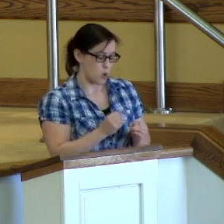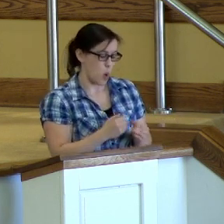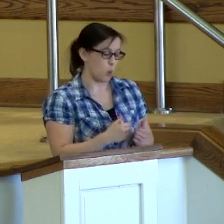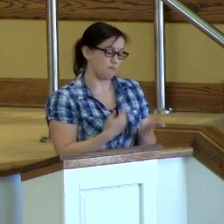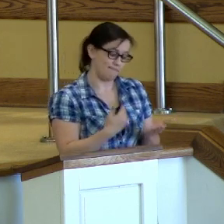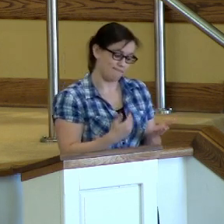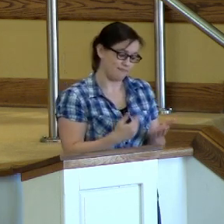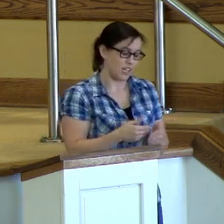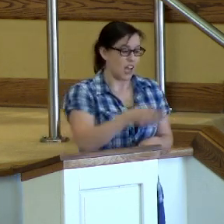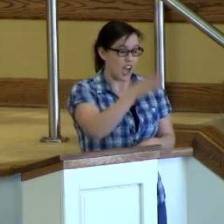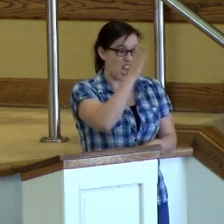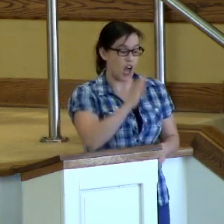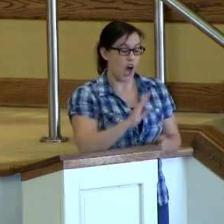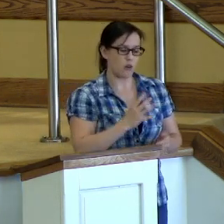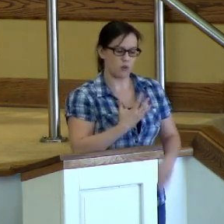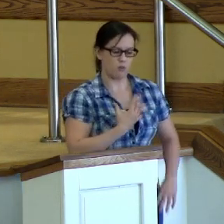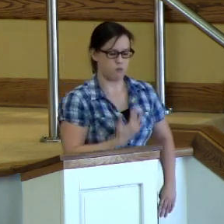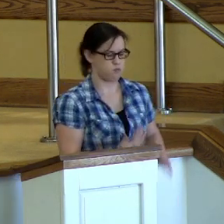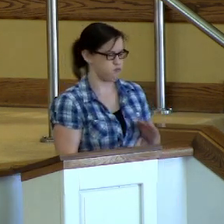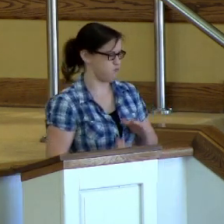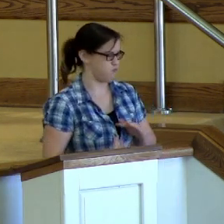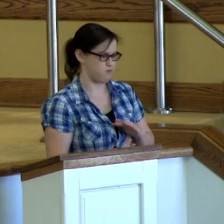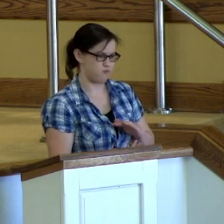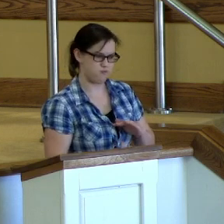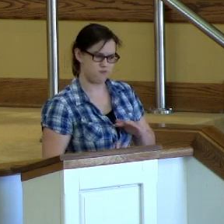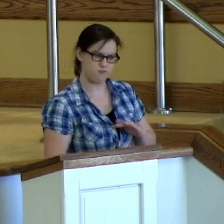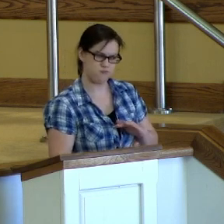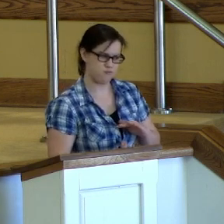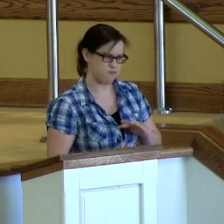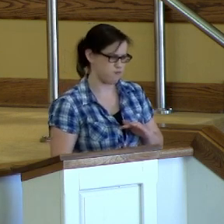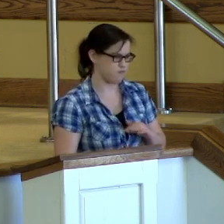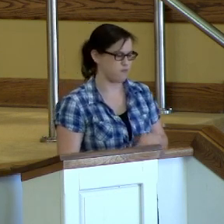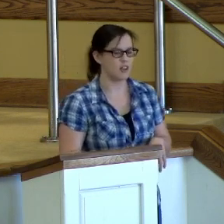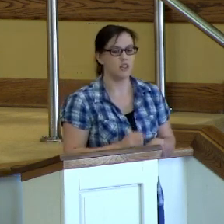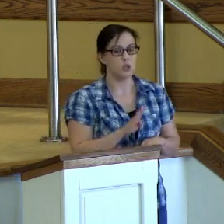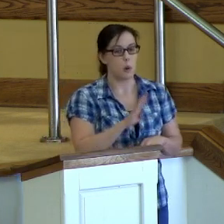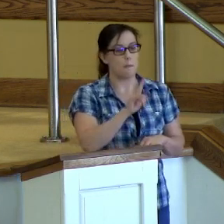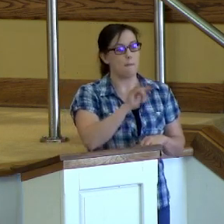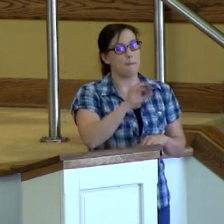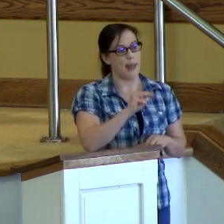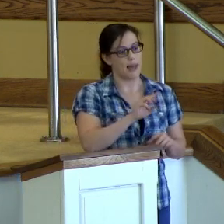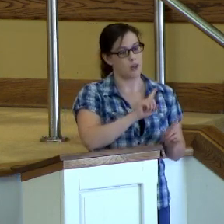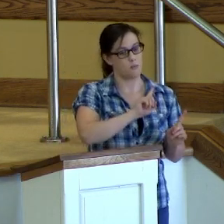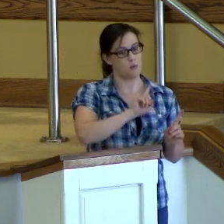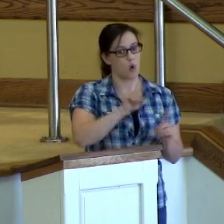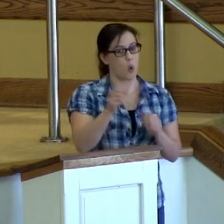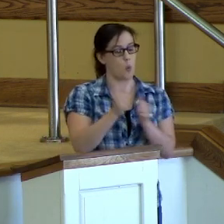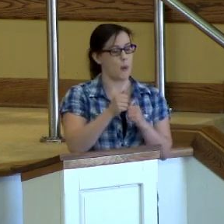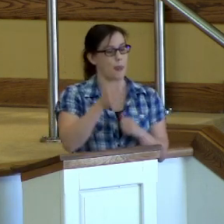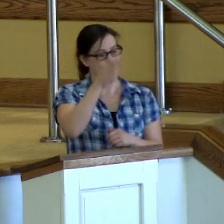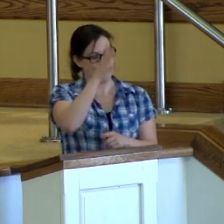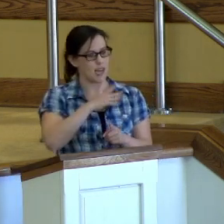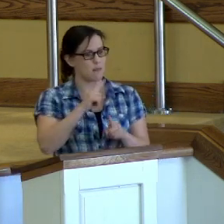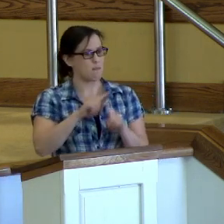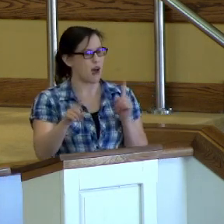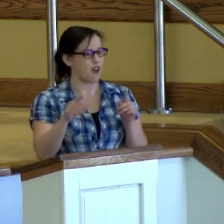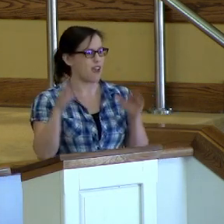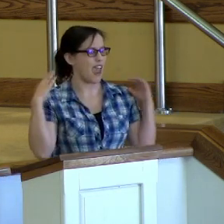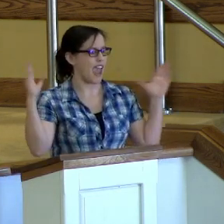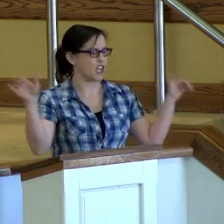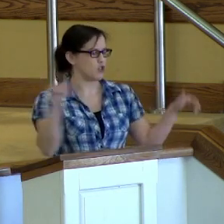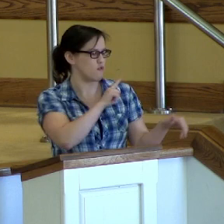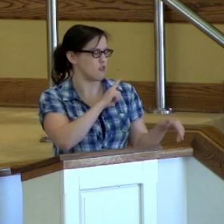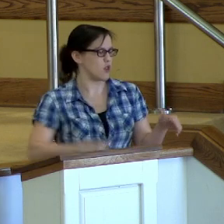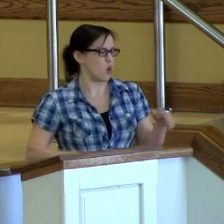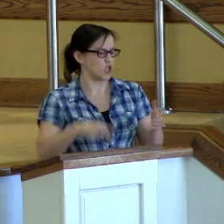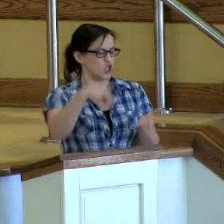God's anger was kindled because he went. And the angel of the Lord, here we go, stood in the way. The angel of